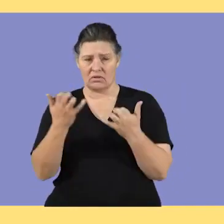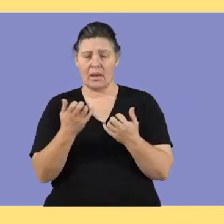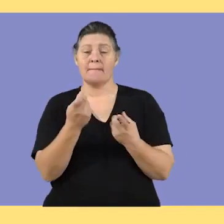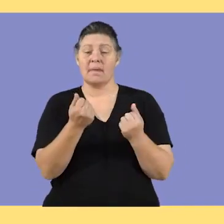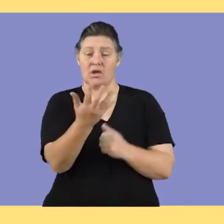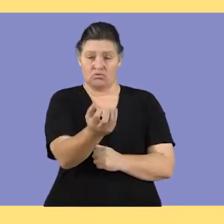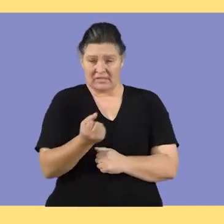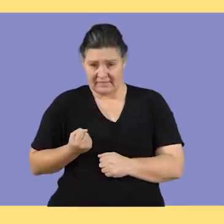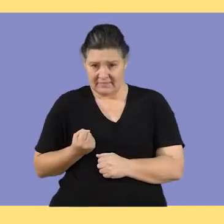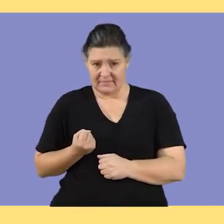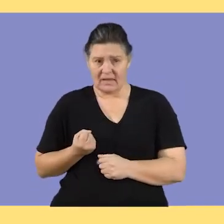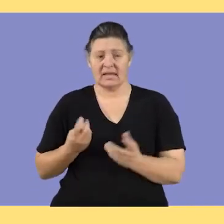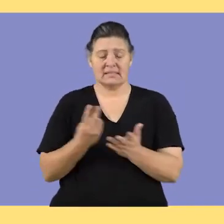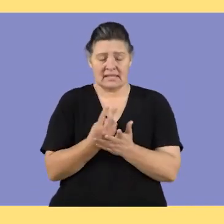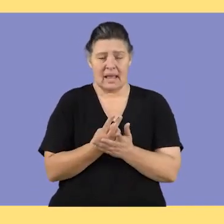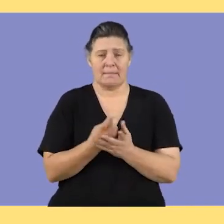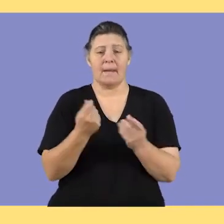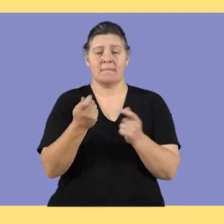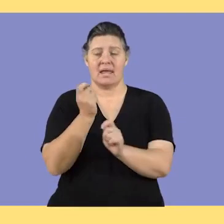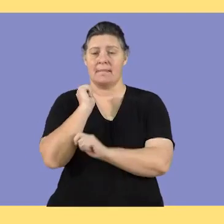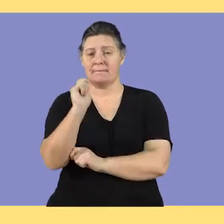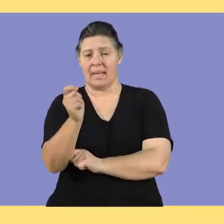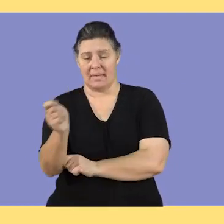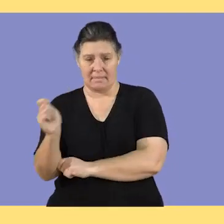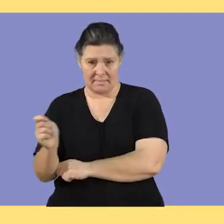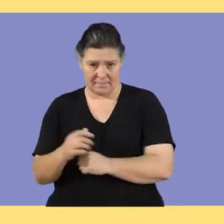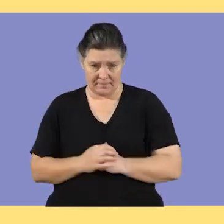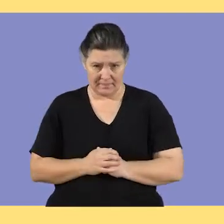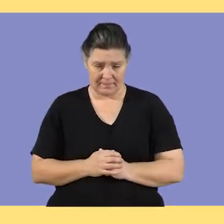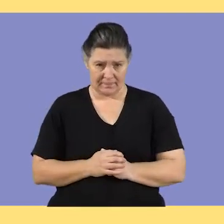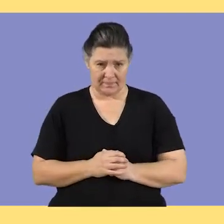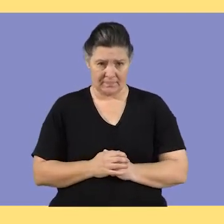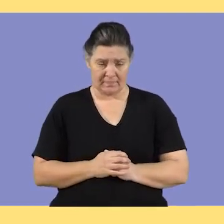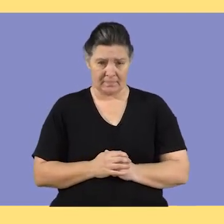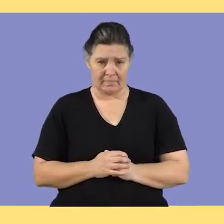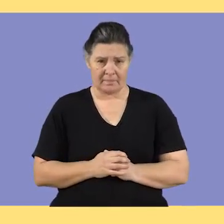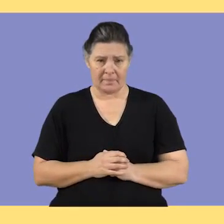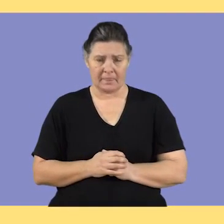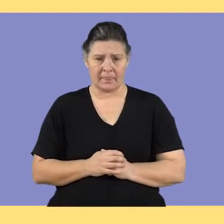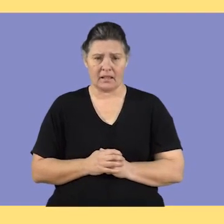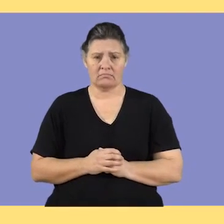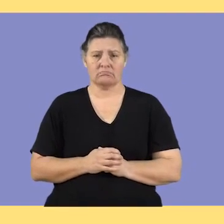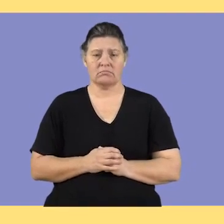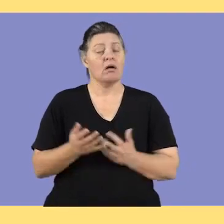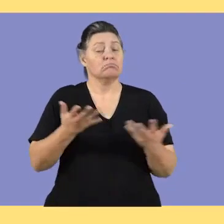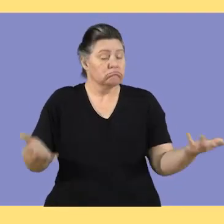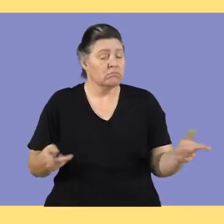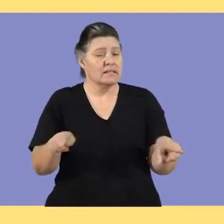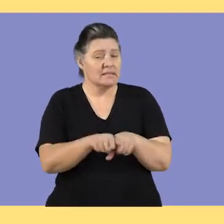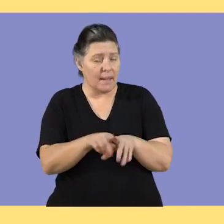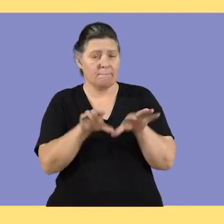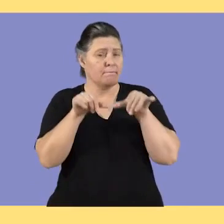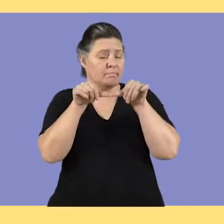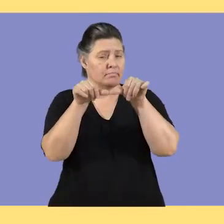calculate money received and money that has been paid. Now, my dear learners, as